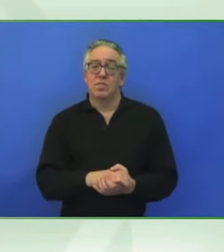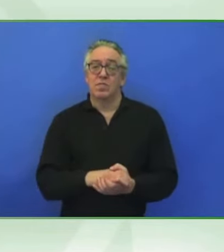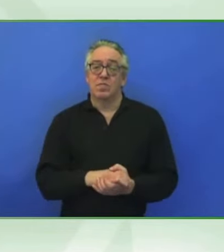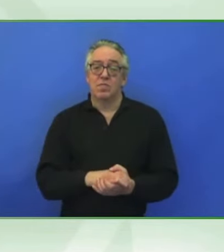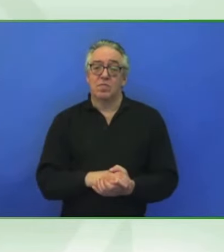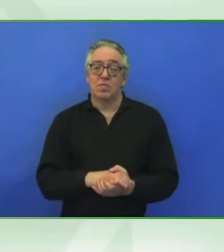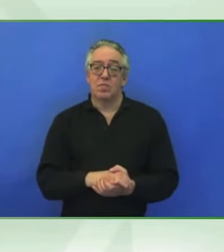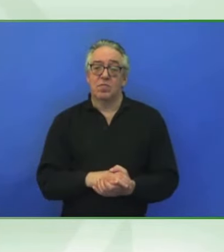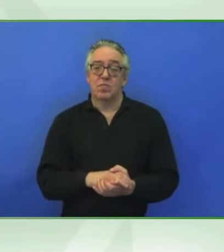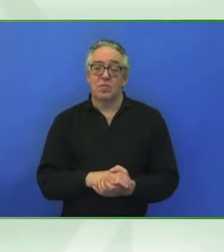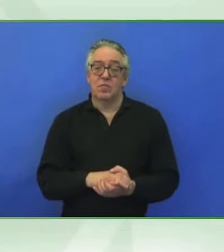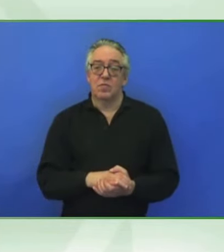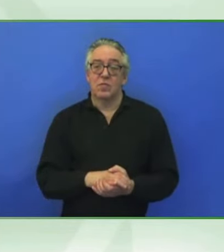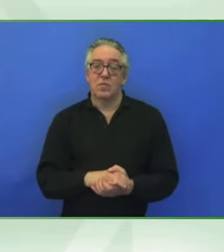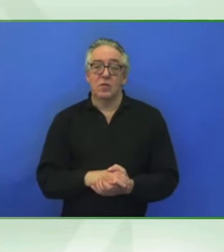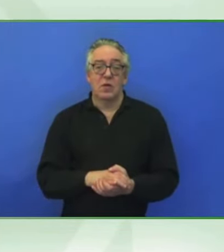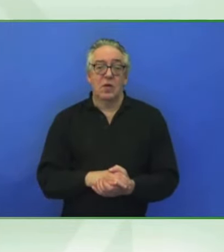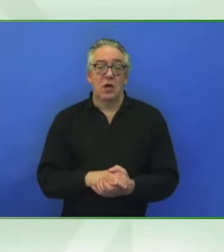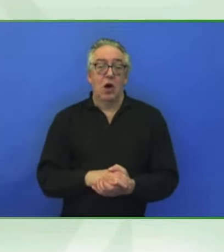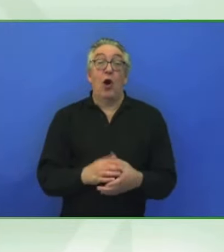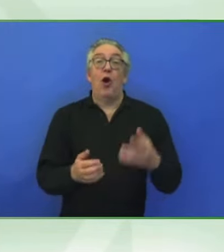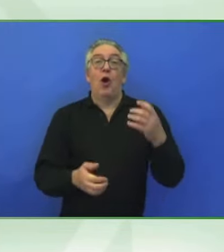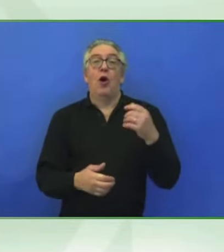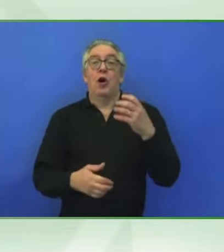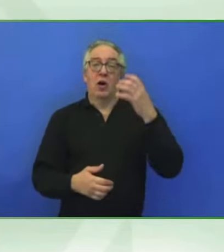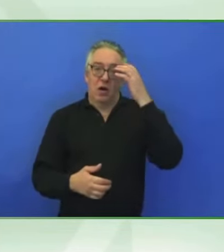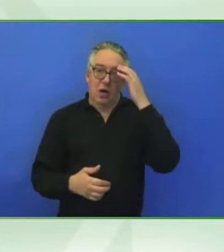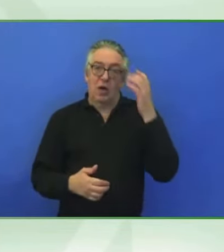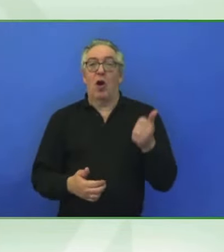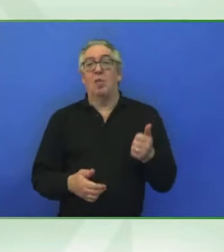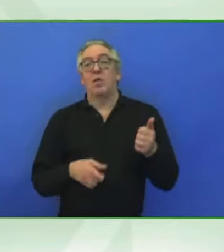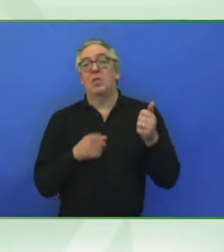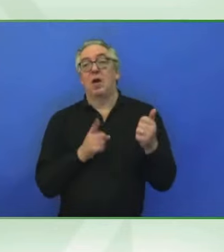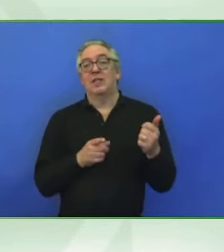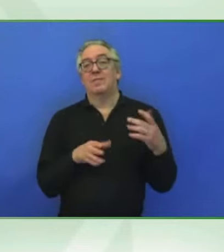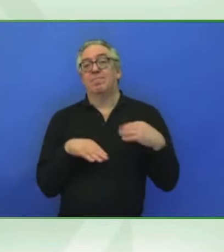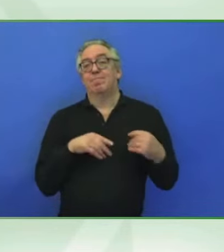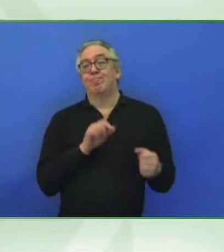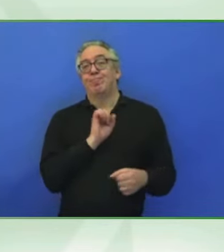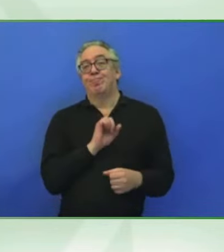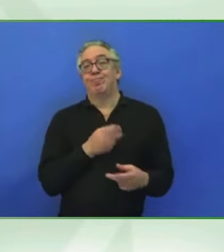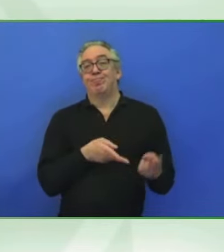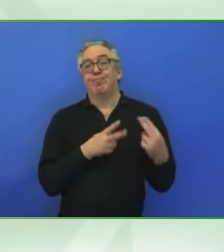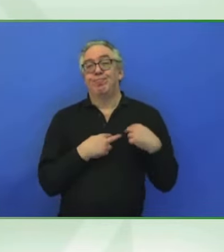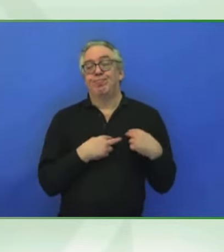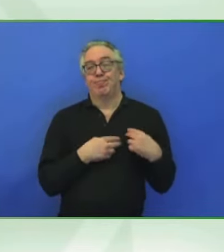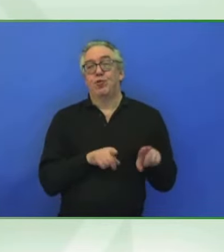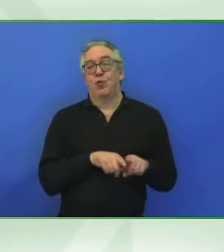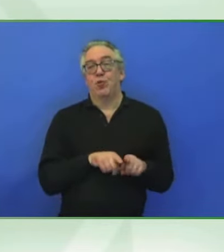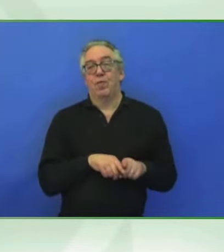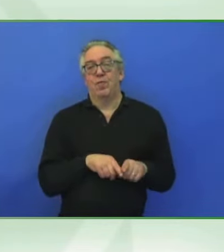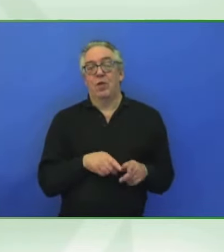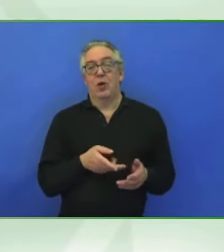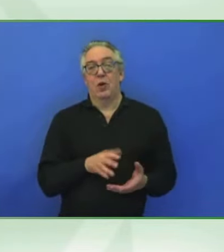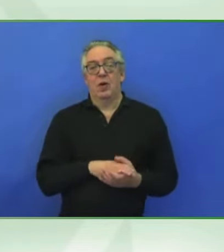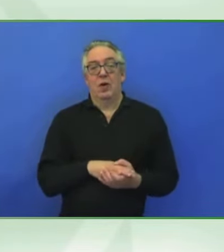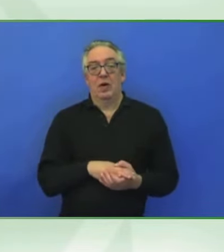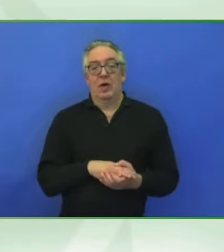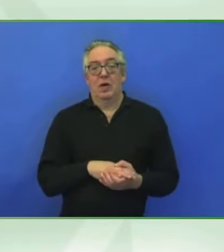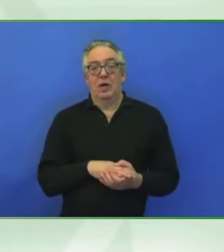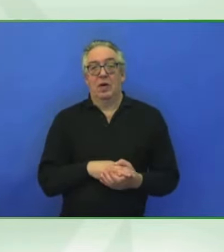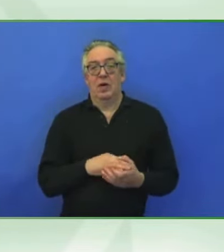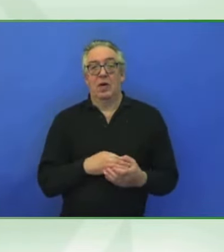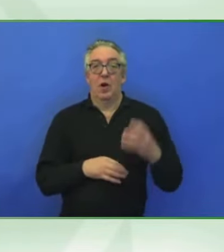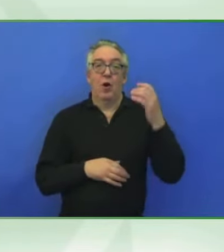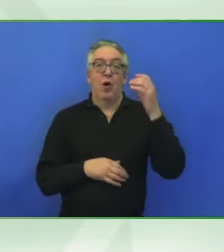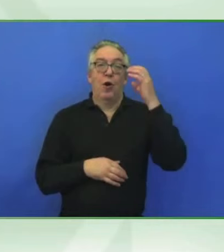its part, because if government doesn't implement something as important as transport and making it